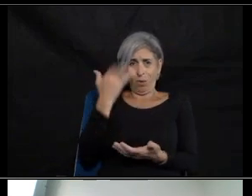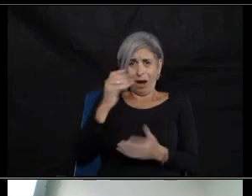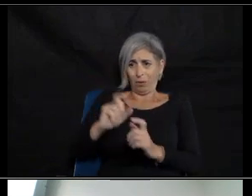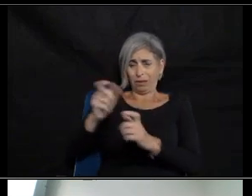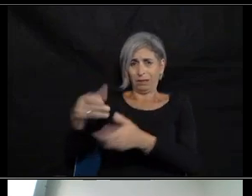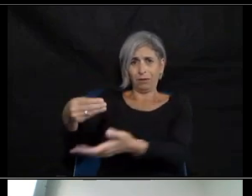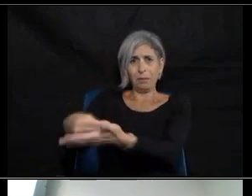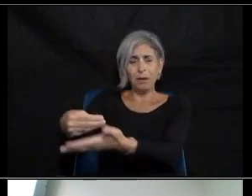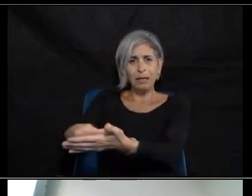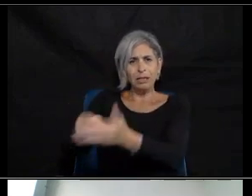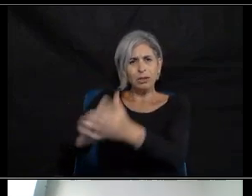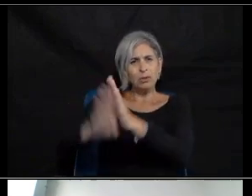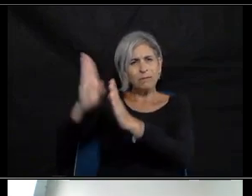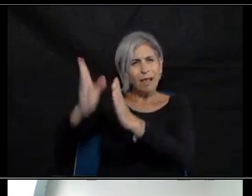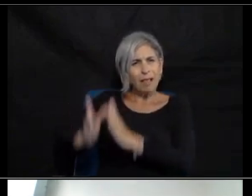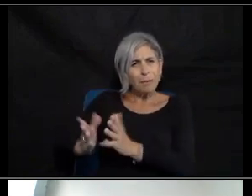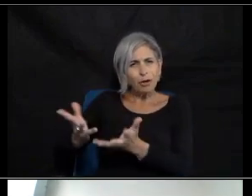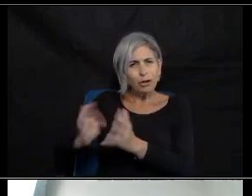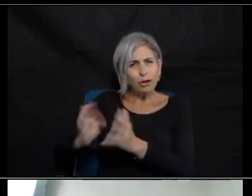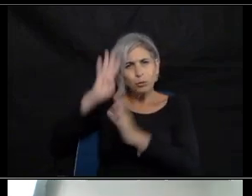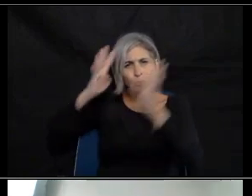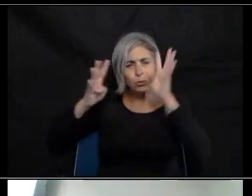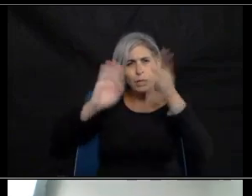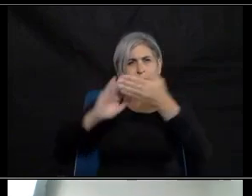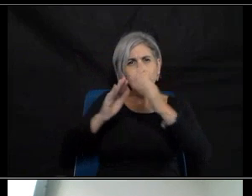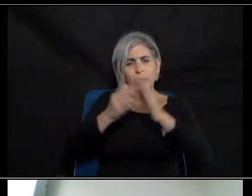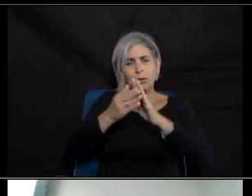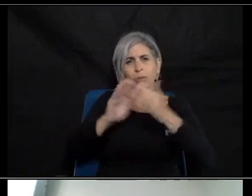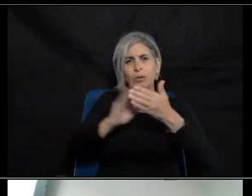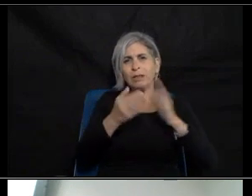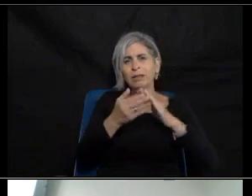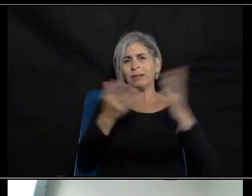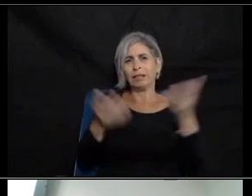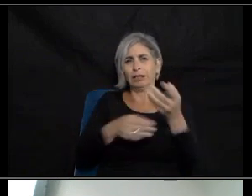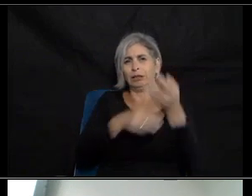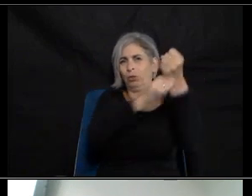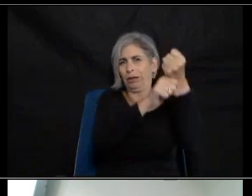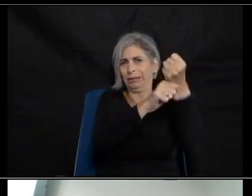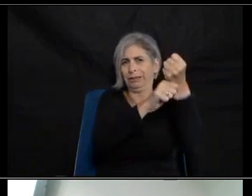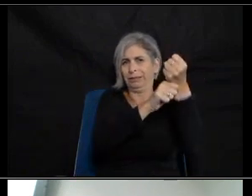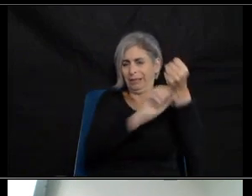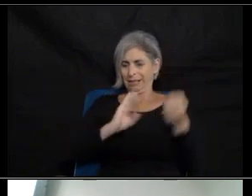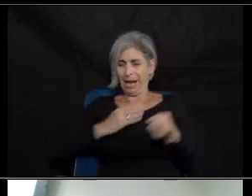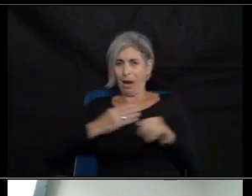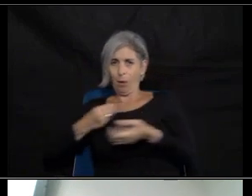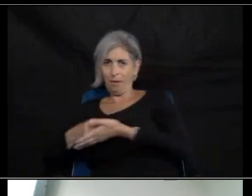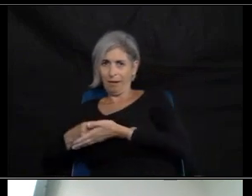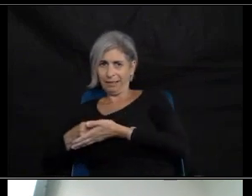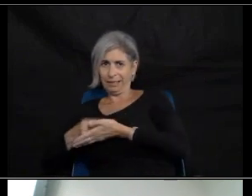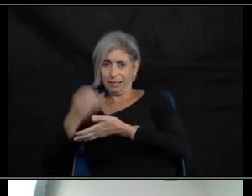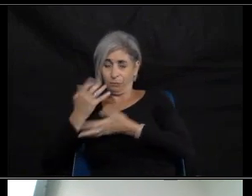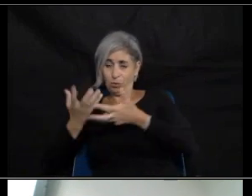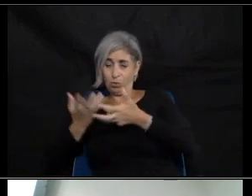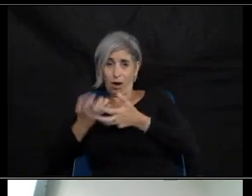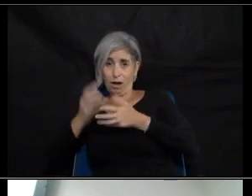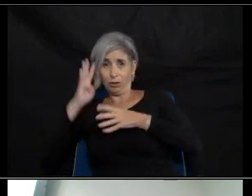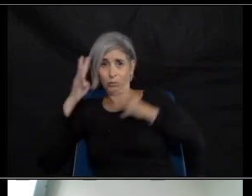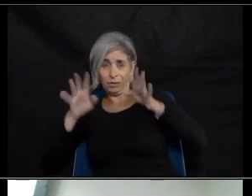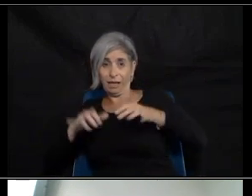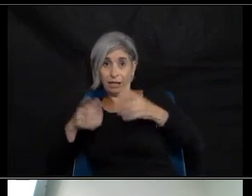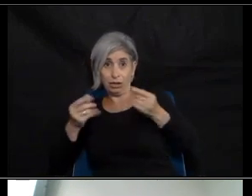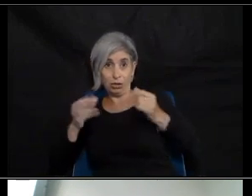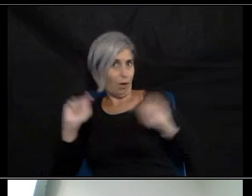money to a developer to create a community revitalization trust? It's our money. If we want to do that, let's